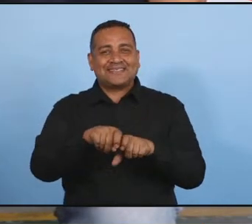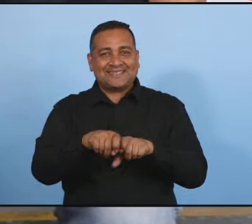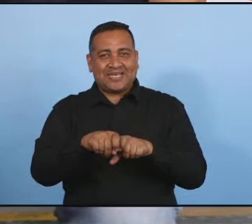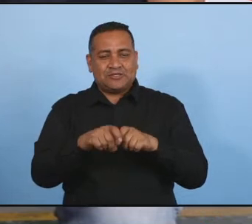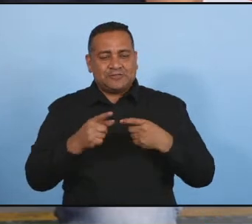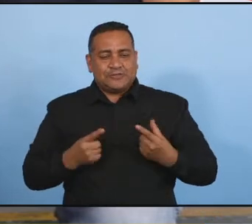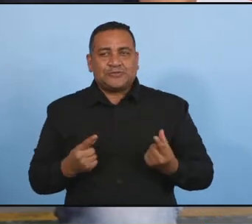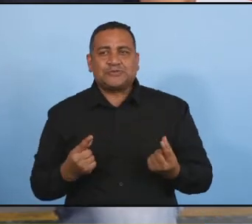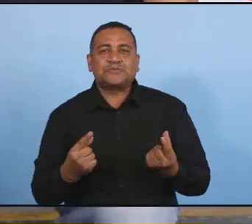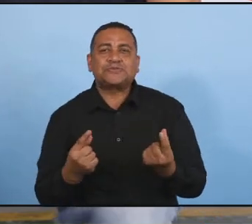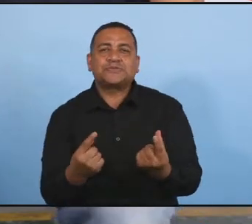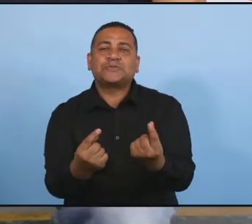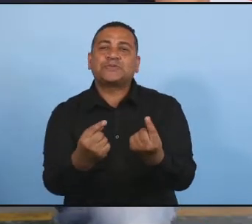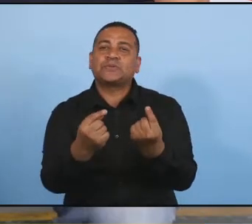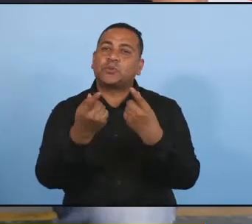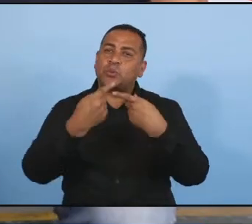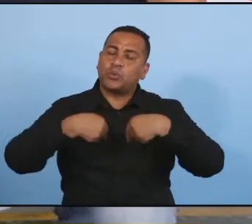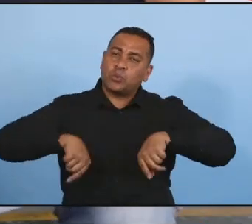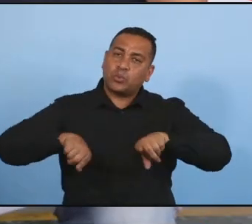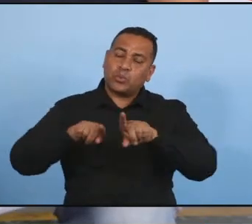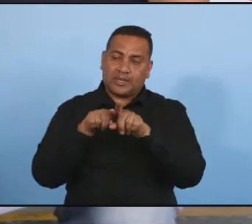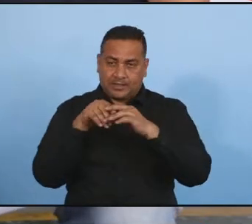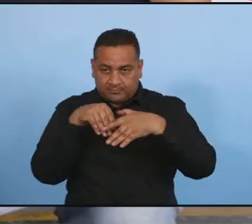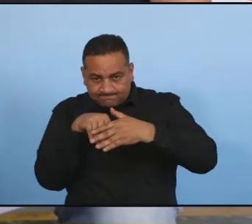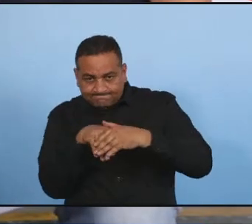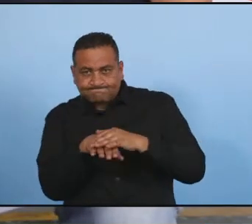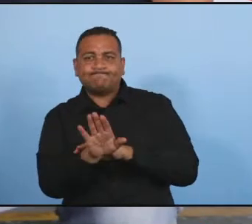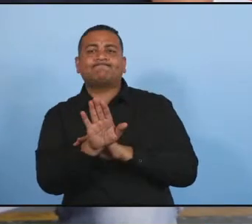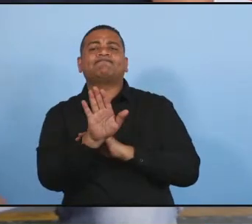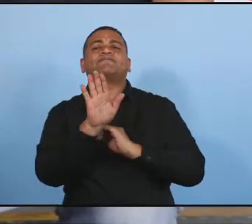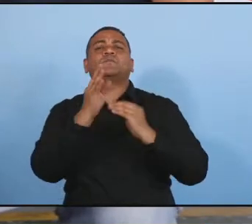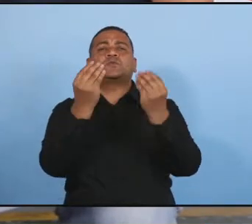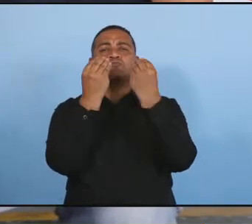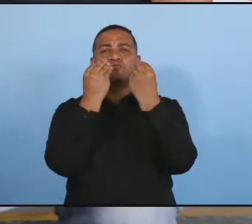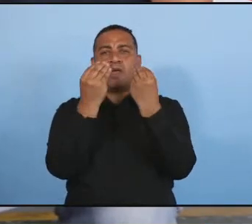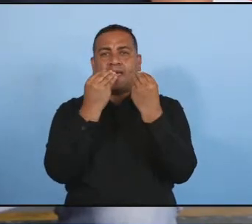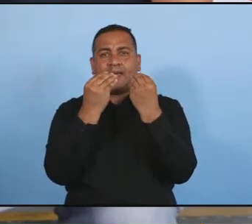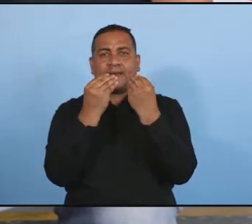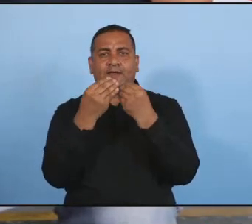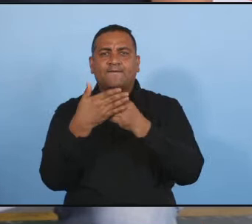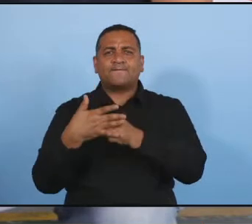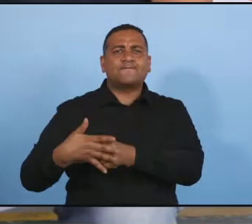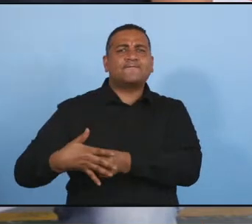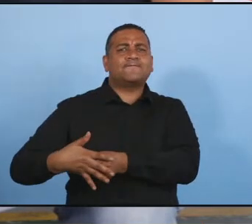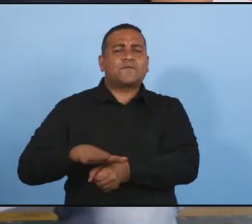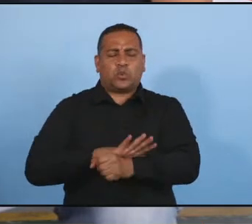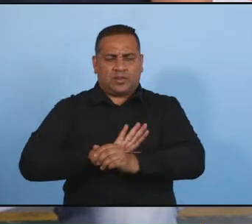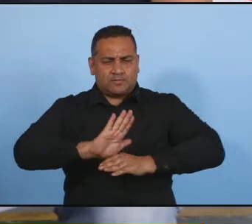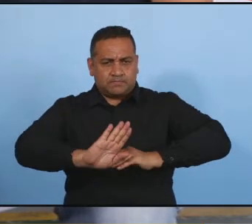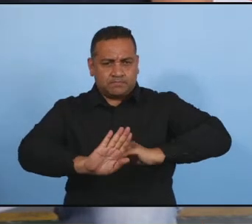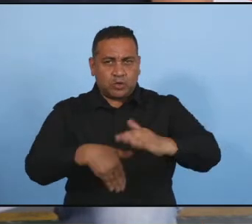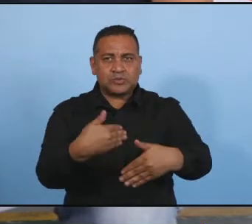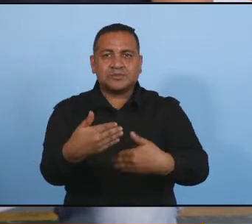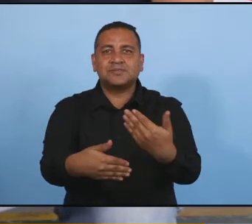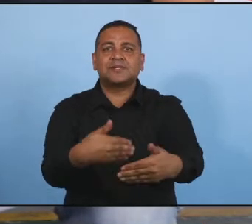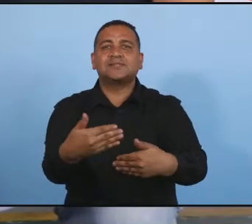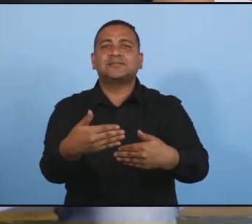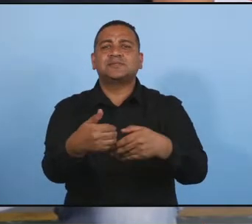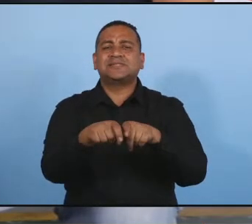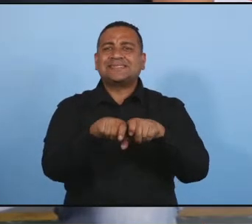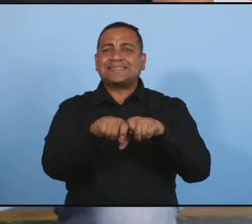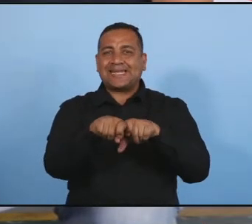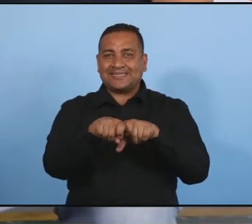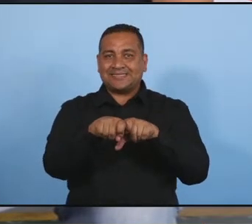can actually do trade testing. So our training is fully accredited all the way up to trade testing. So someone that has finished with our courses will